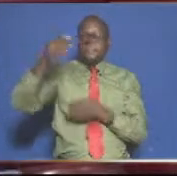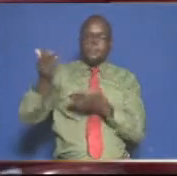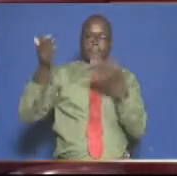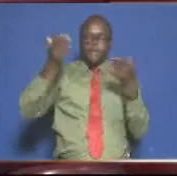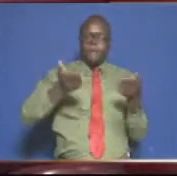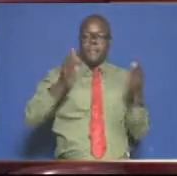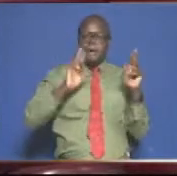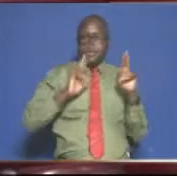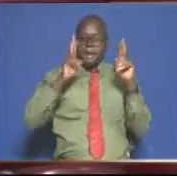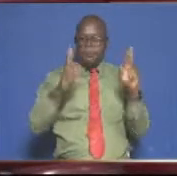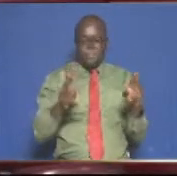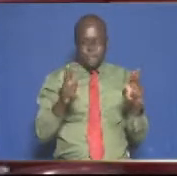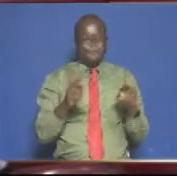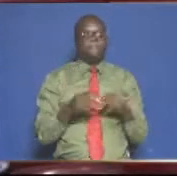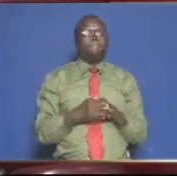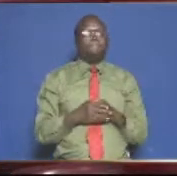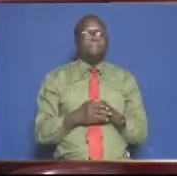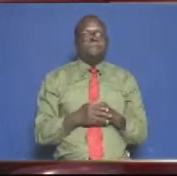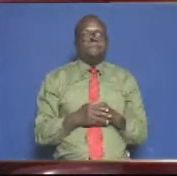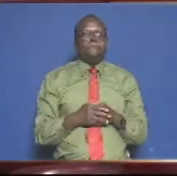report. Honorable Speaker,